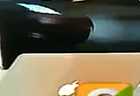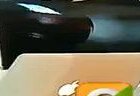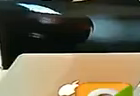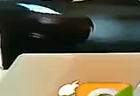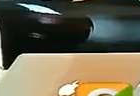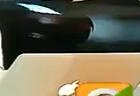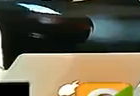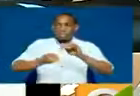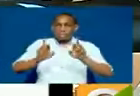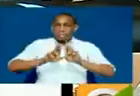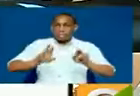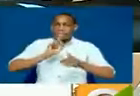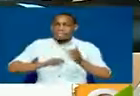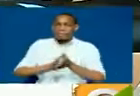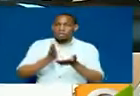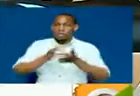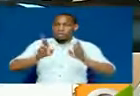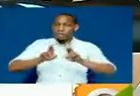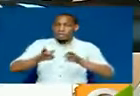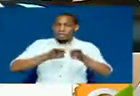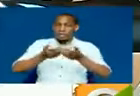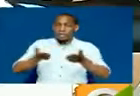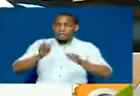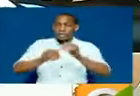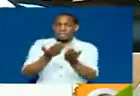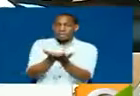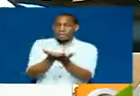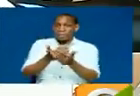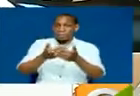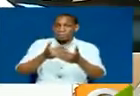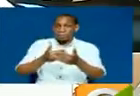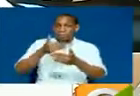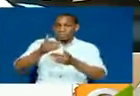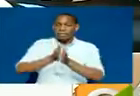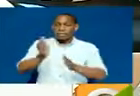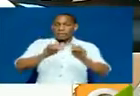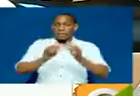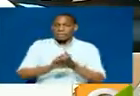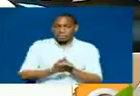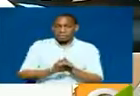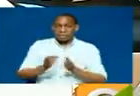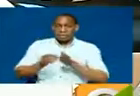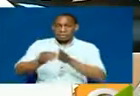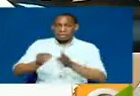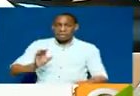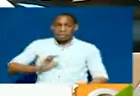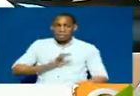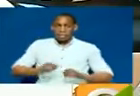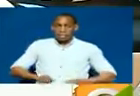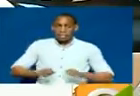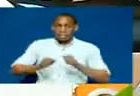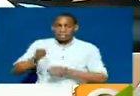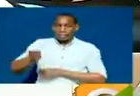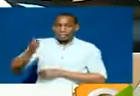The Judiciary Committee on Election Preparedness says it is ready to handle any election petition ahead of the upcoming general elections. Led by the committee